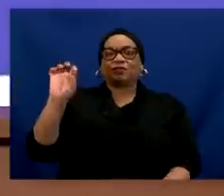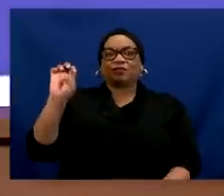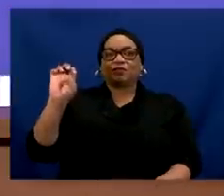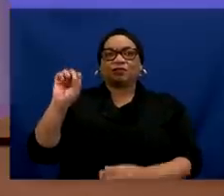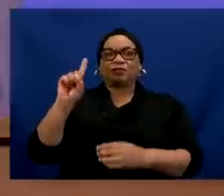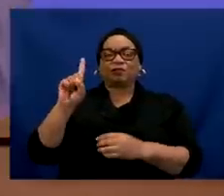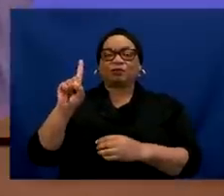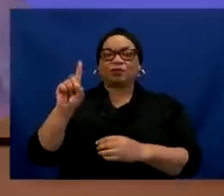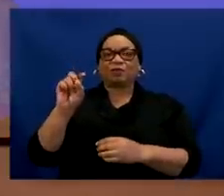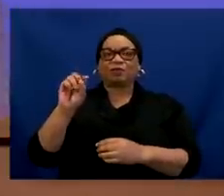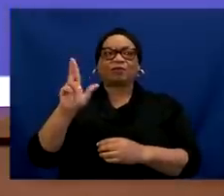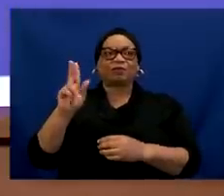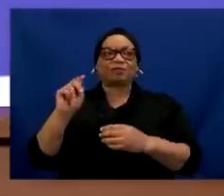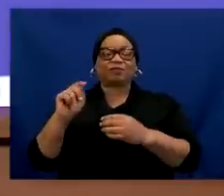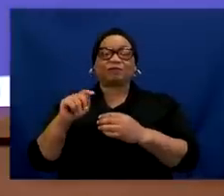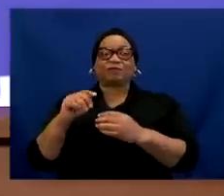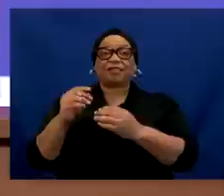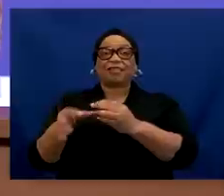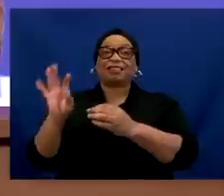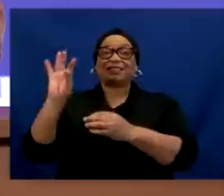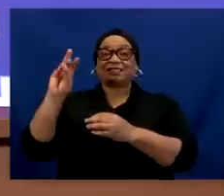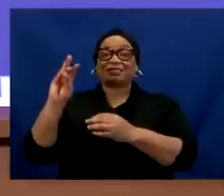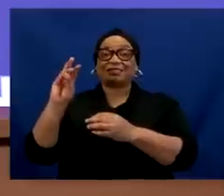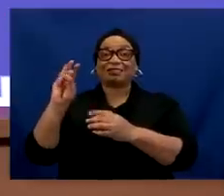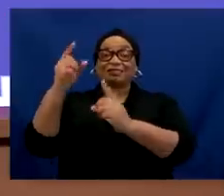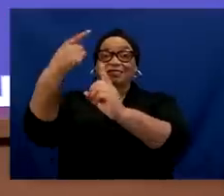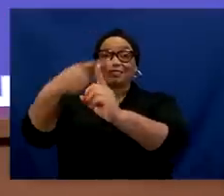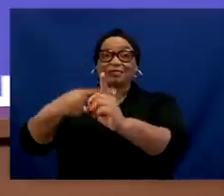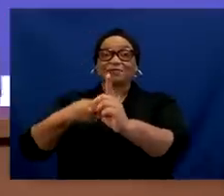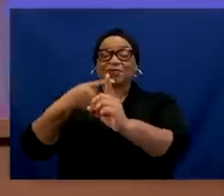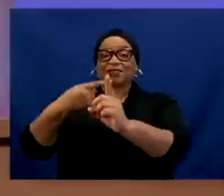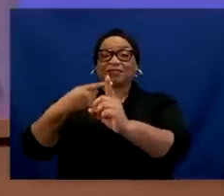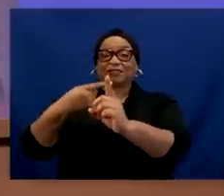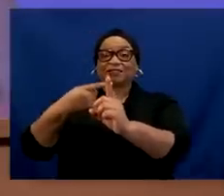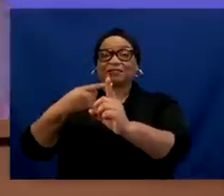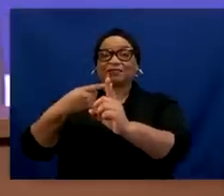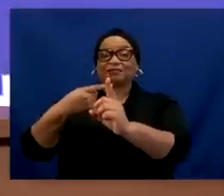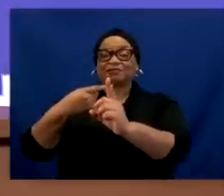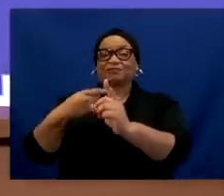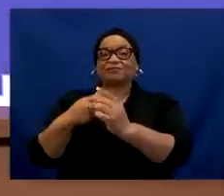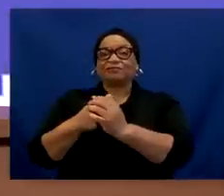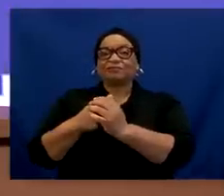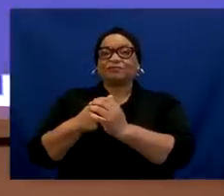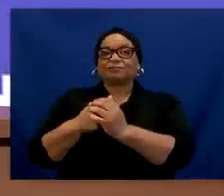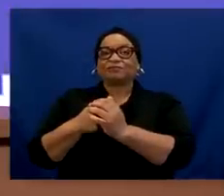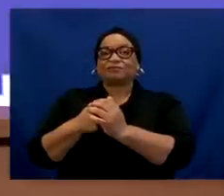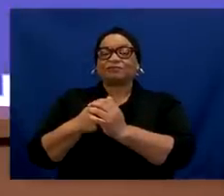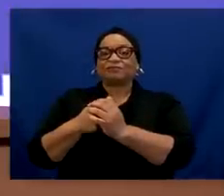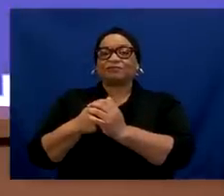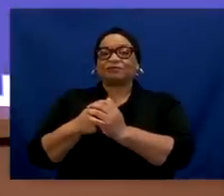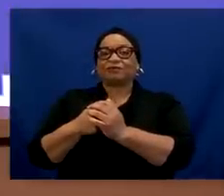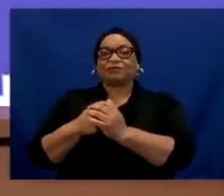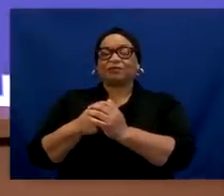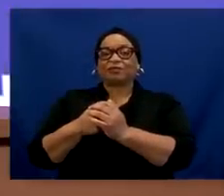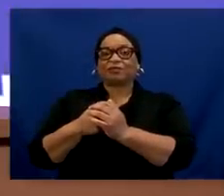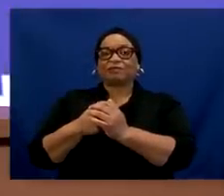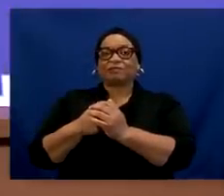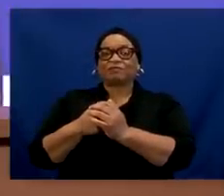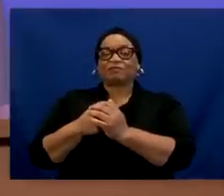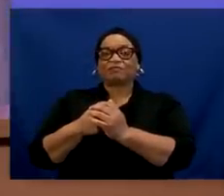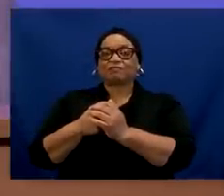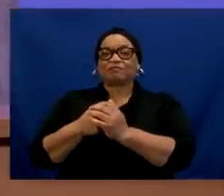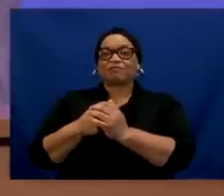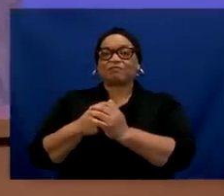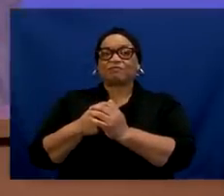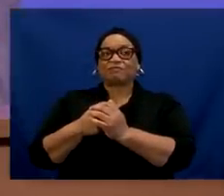And in the sixth month, reading from Luke chapter 1, verses 26 through 38, the King James Version renders the text